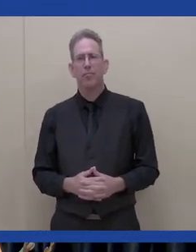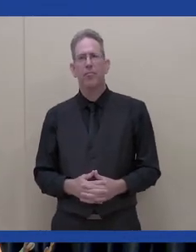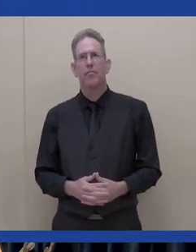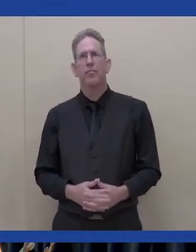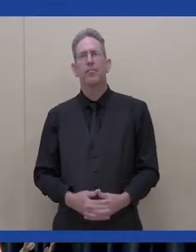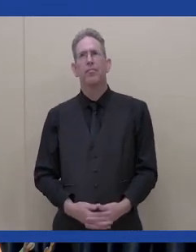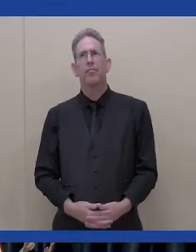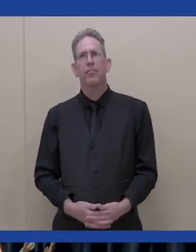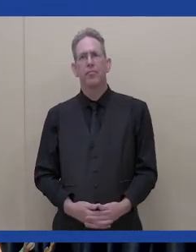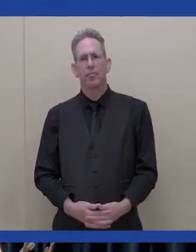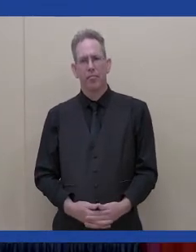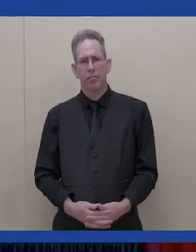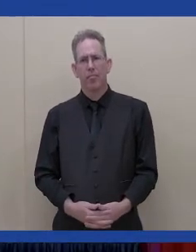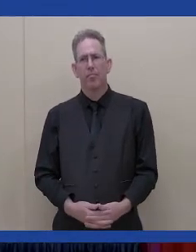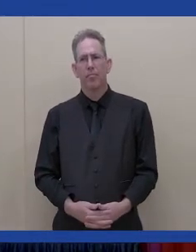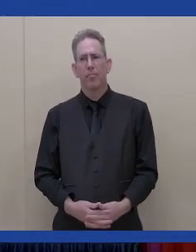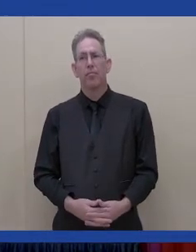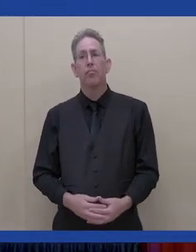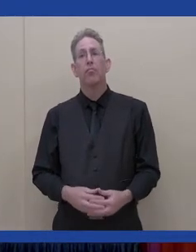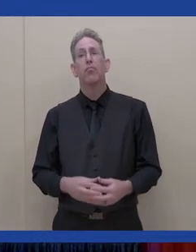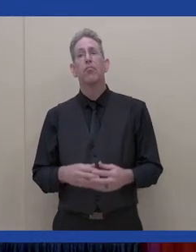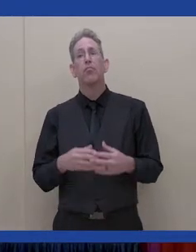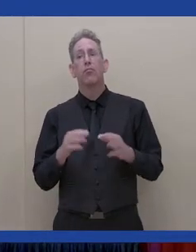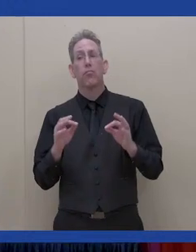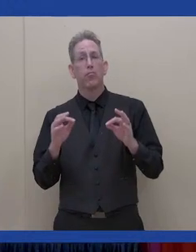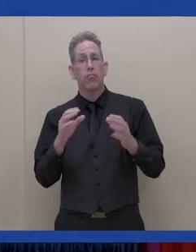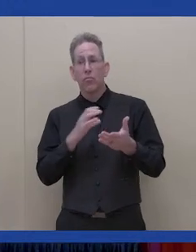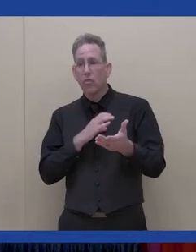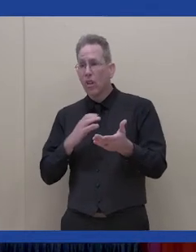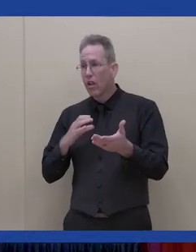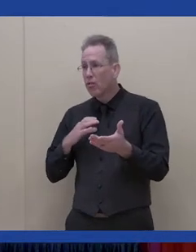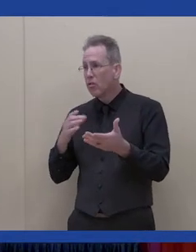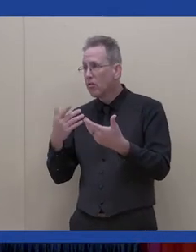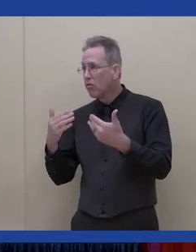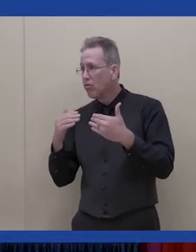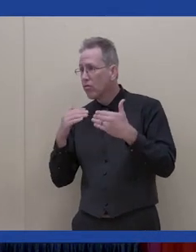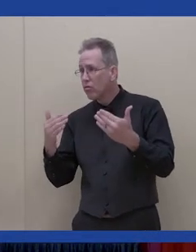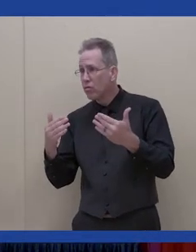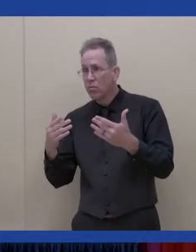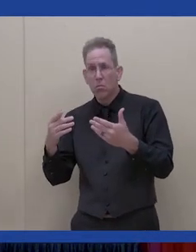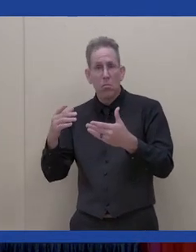Is the council ready to take a vote? Are there any further comments?